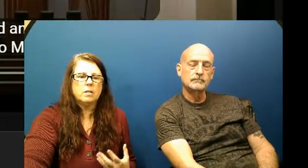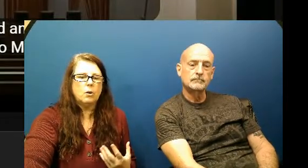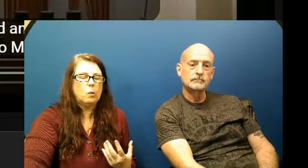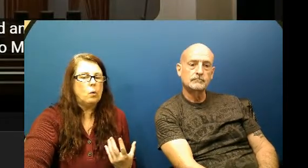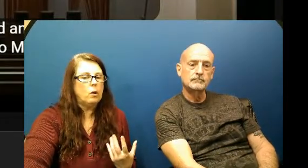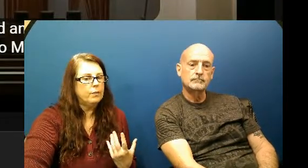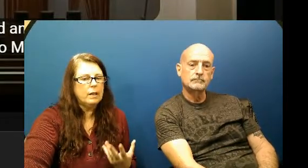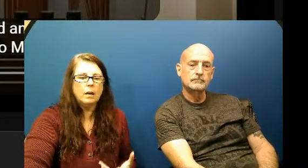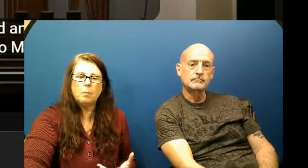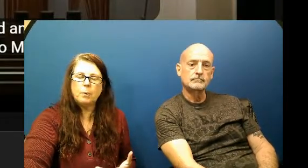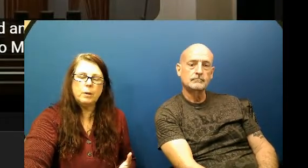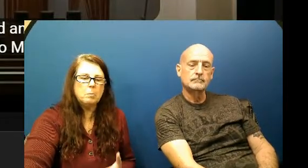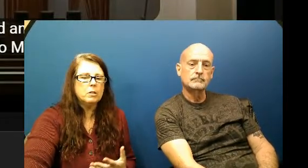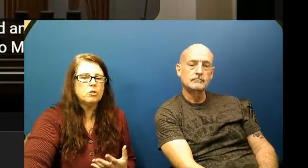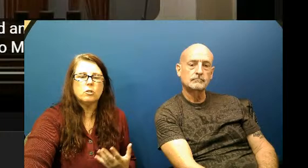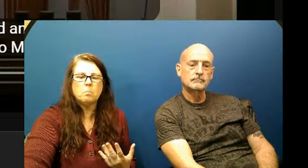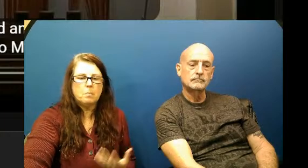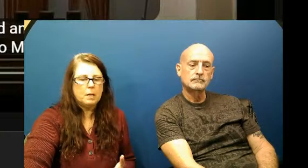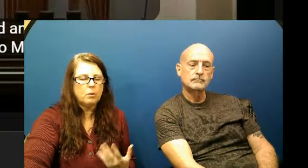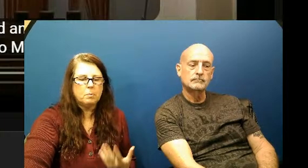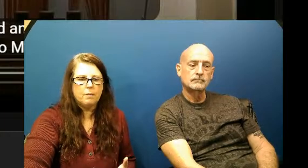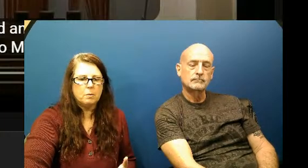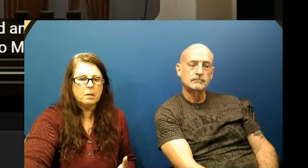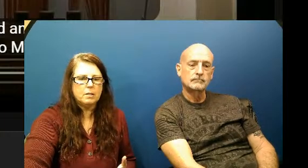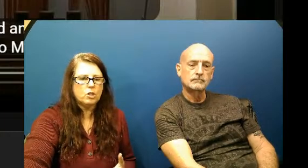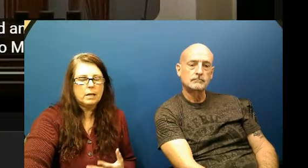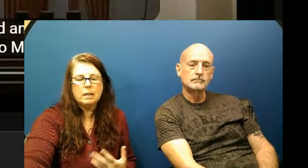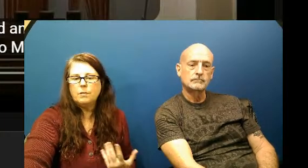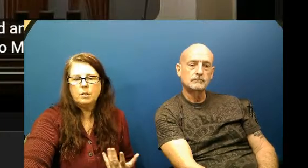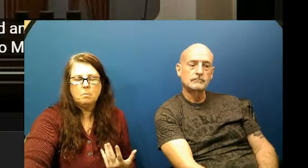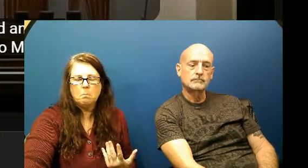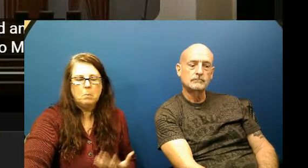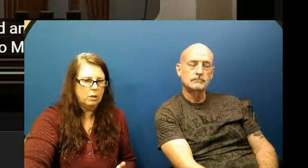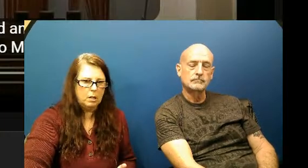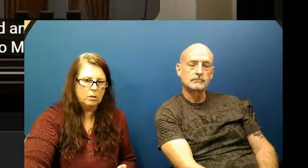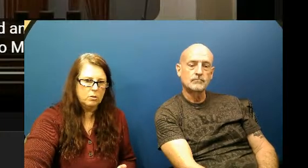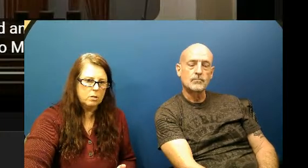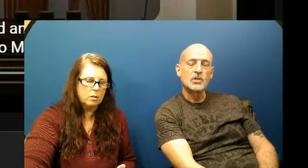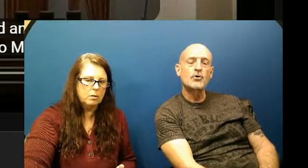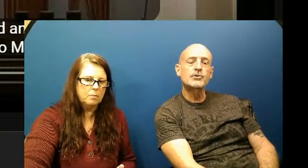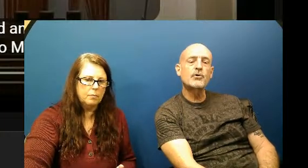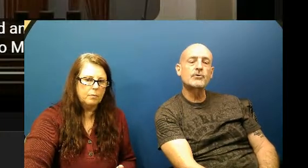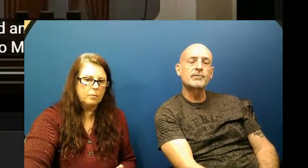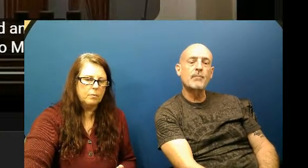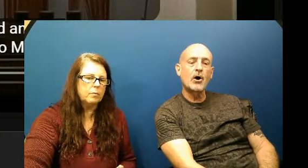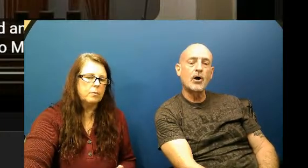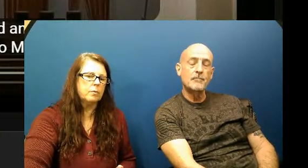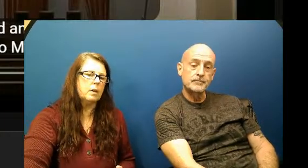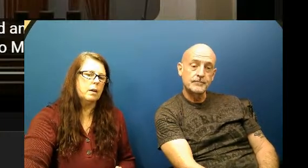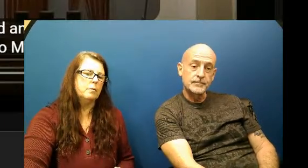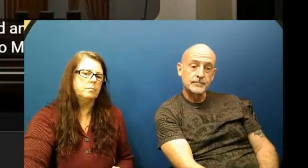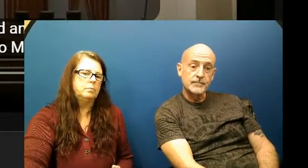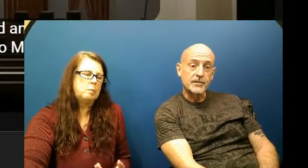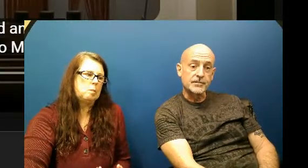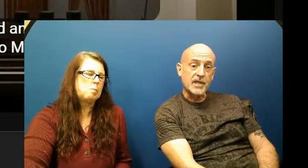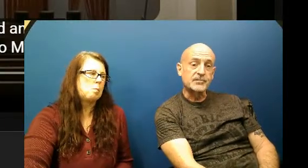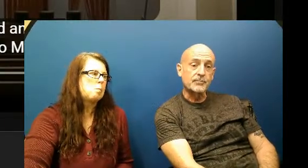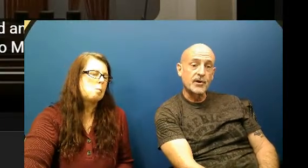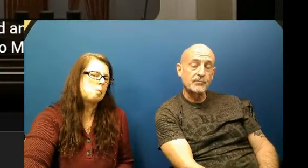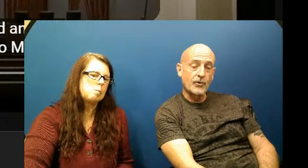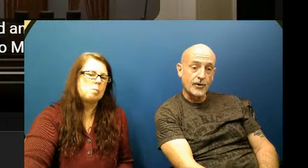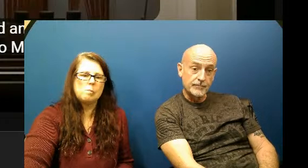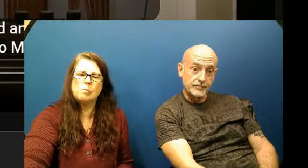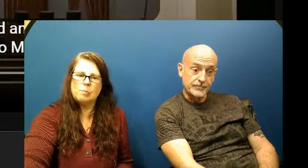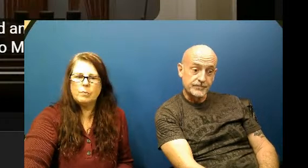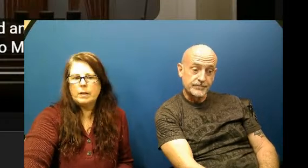it. So they pretty much bankrupt everybody, Jay, even millionaires. Who controls the bar? Yeah. The state